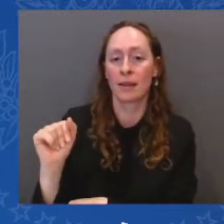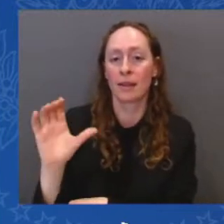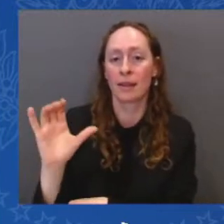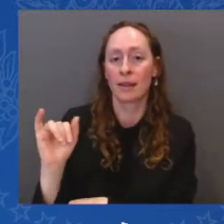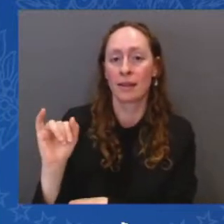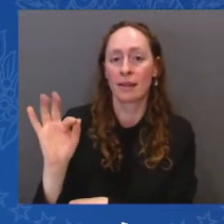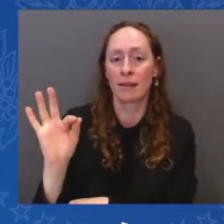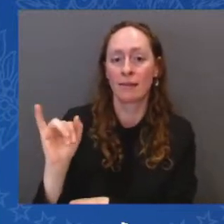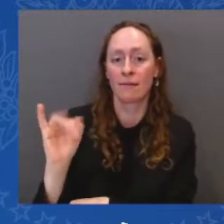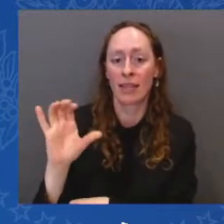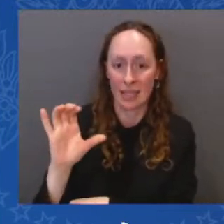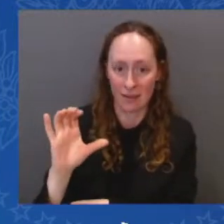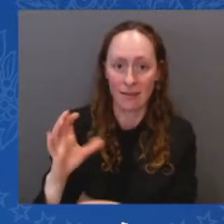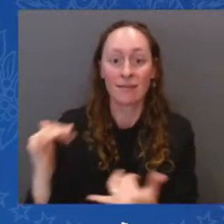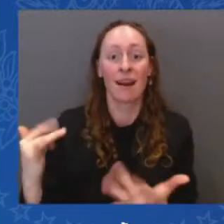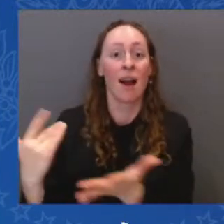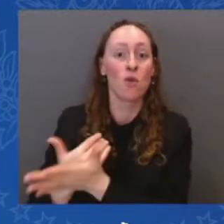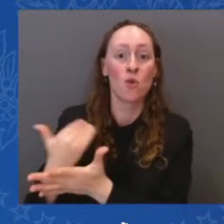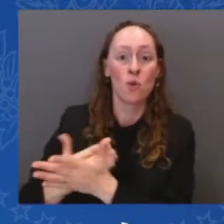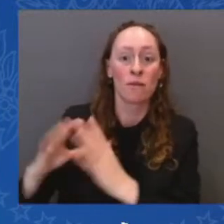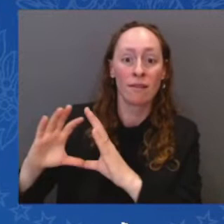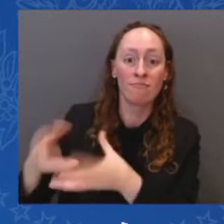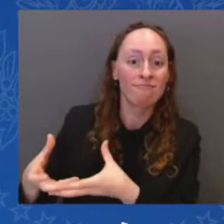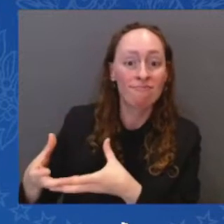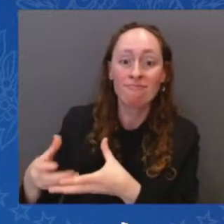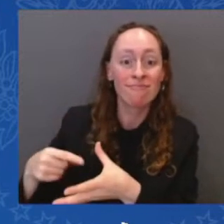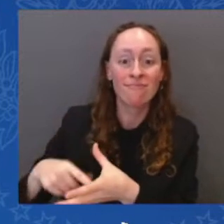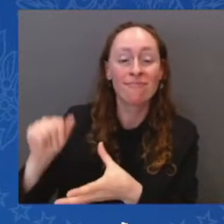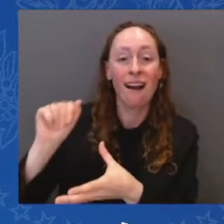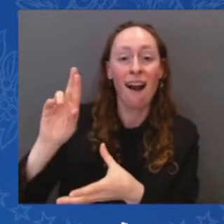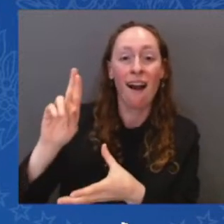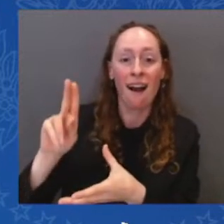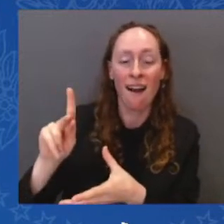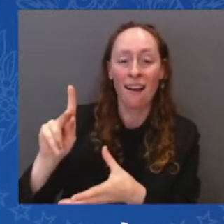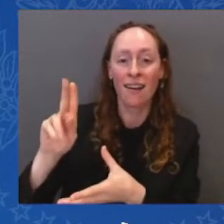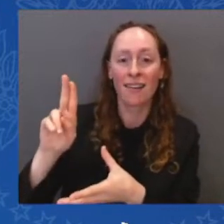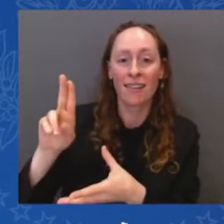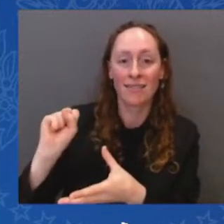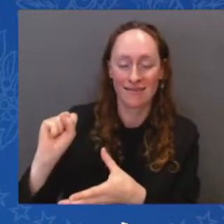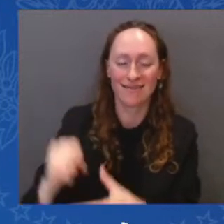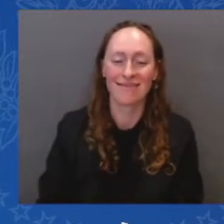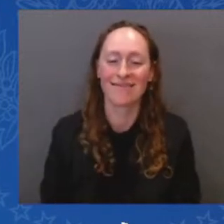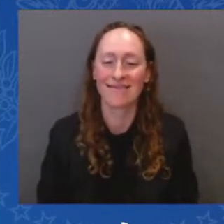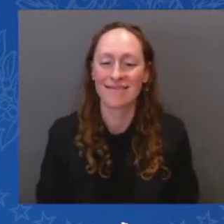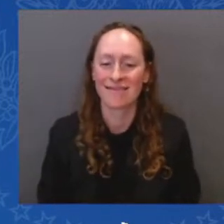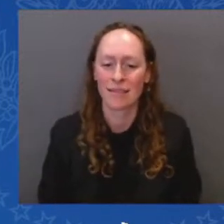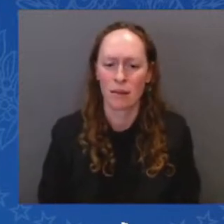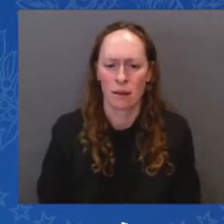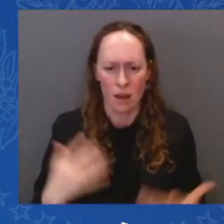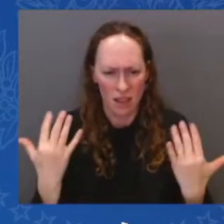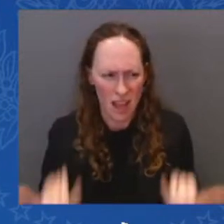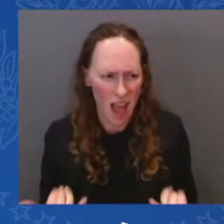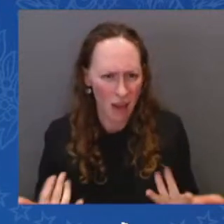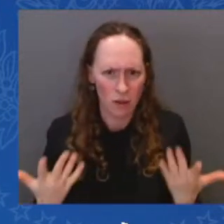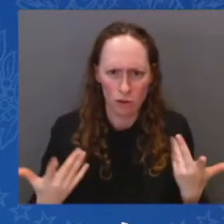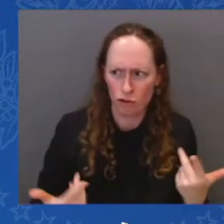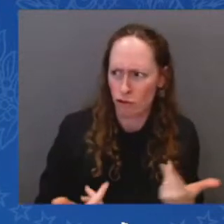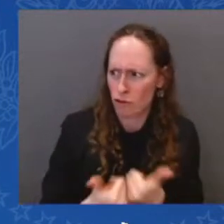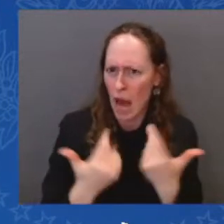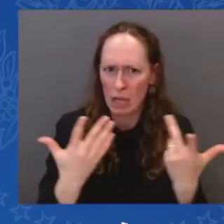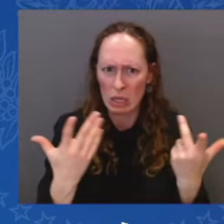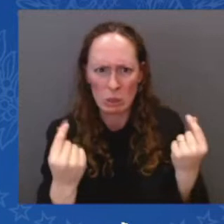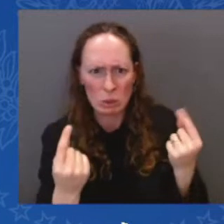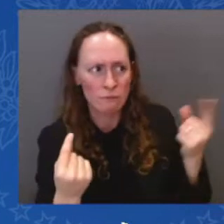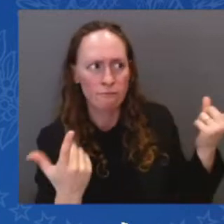of cyber and space, ending America's longest war and continuing to take terrorists off the